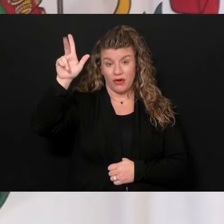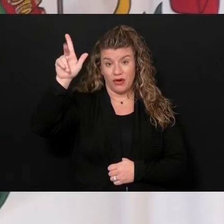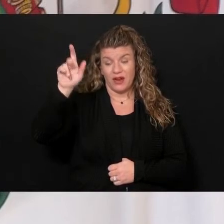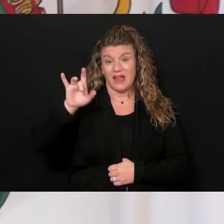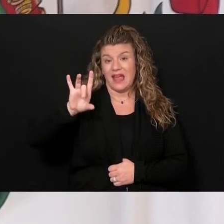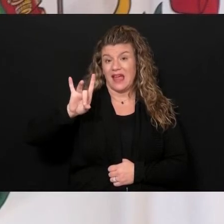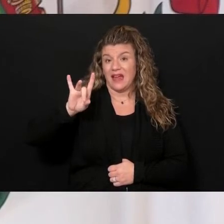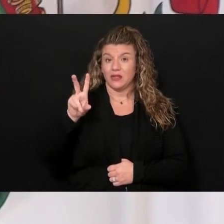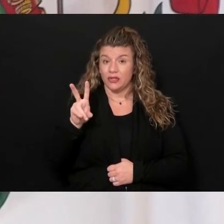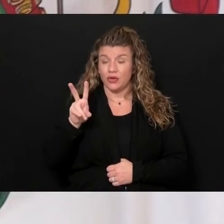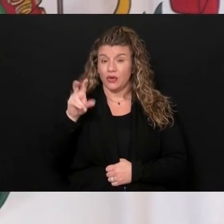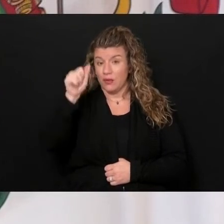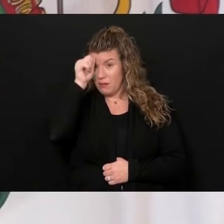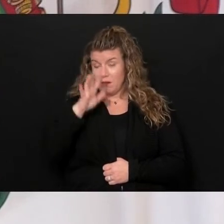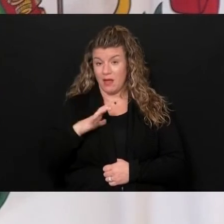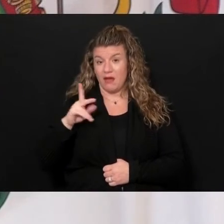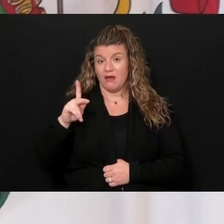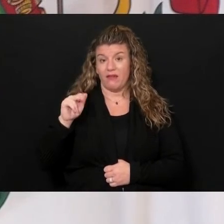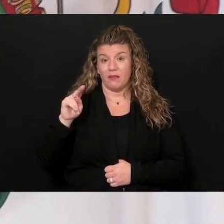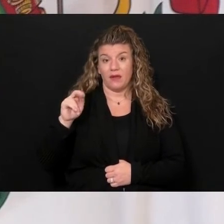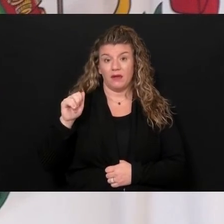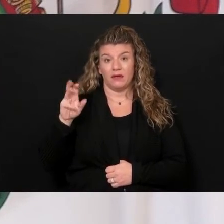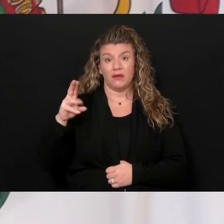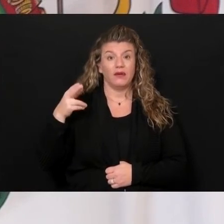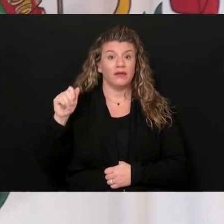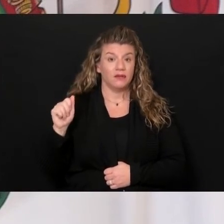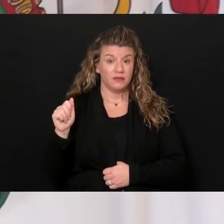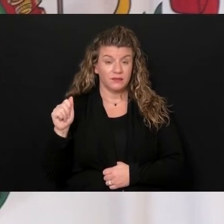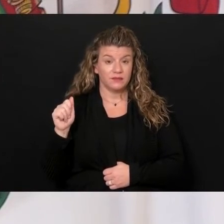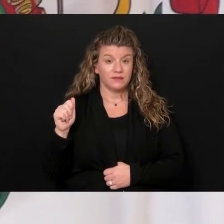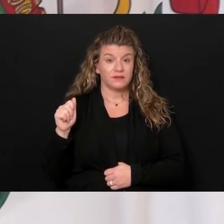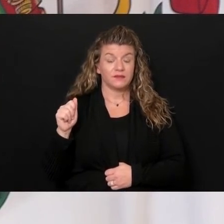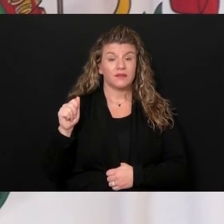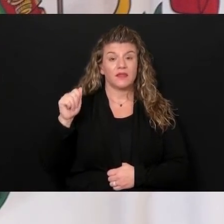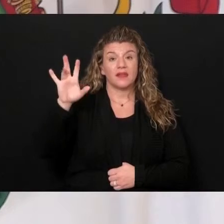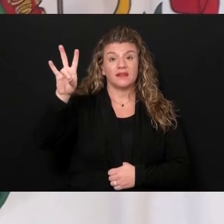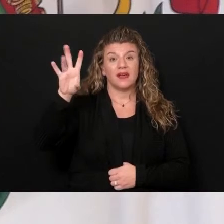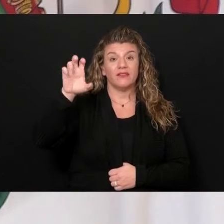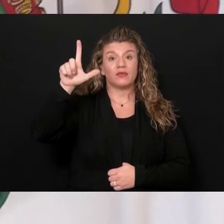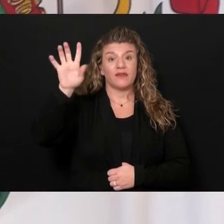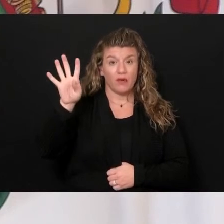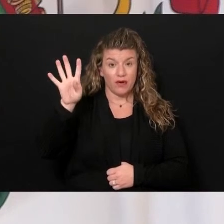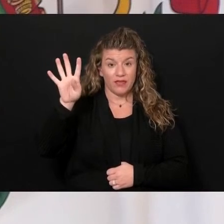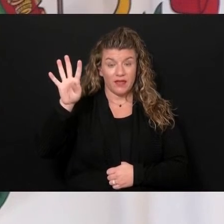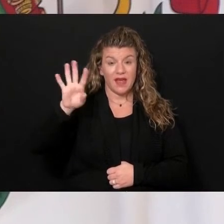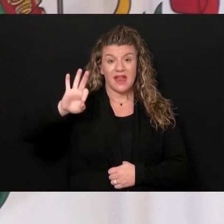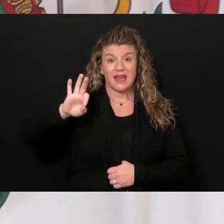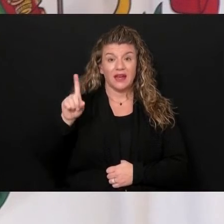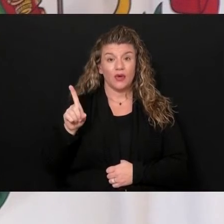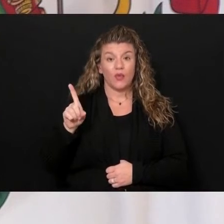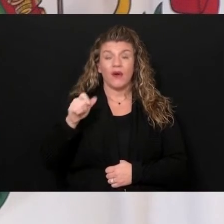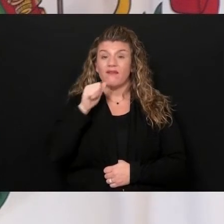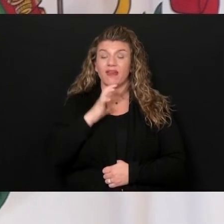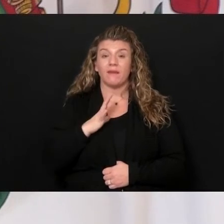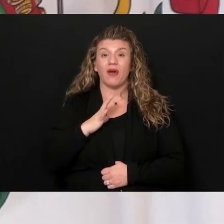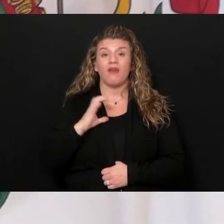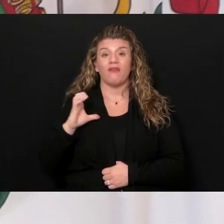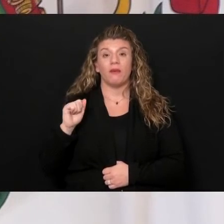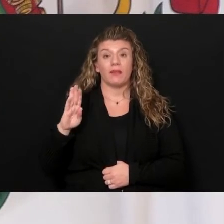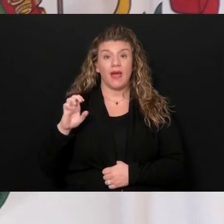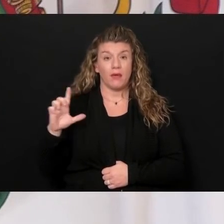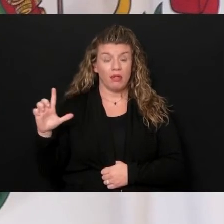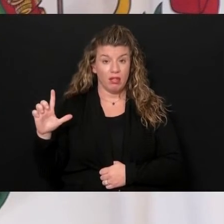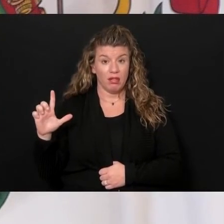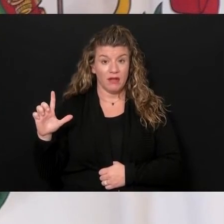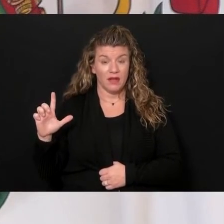is an 82-year-old male from Kanawha County. Our 724th death is a 91-year-old female from Cabell